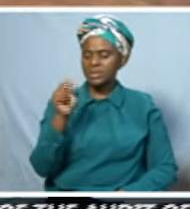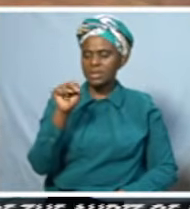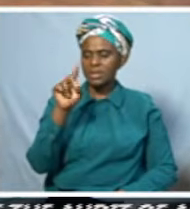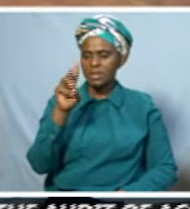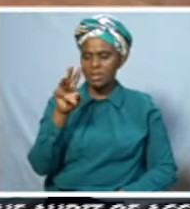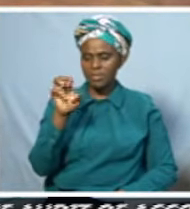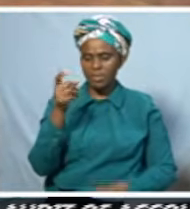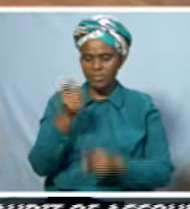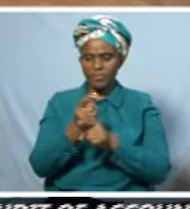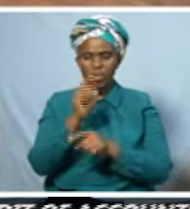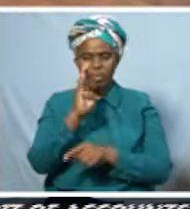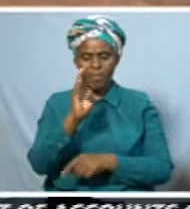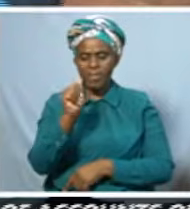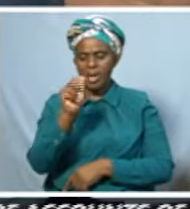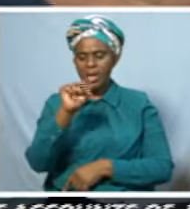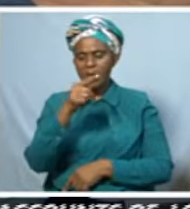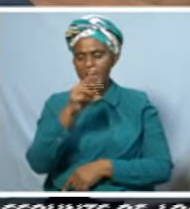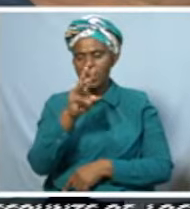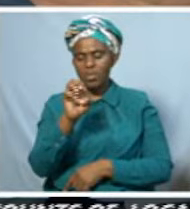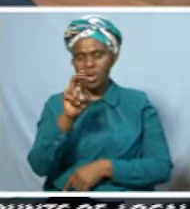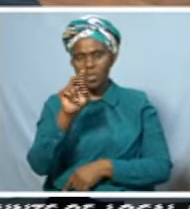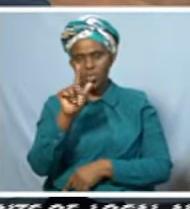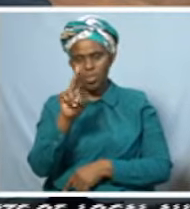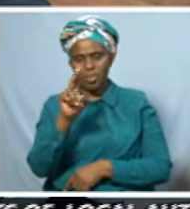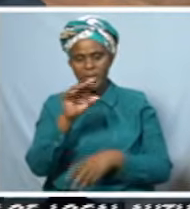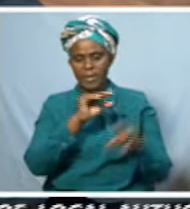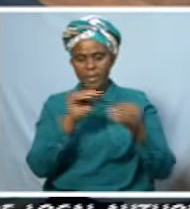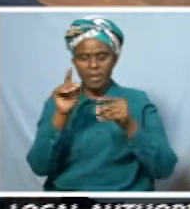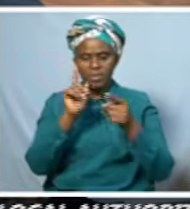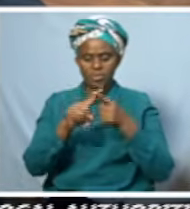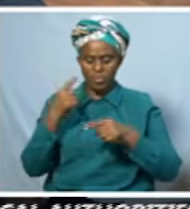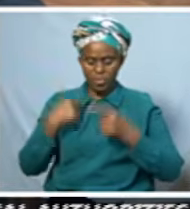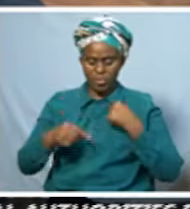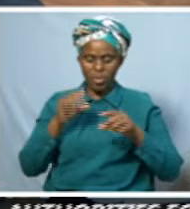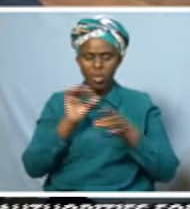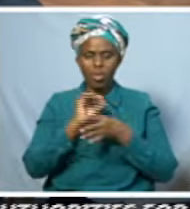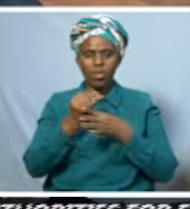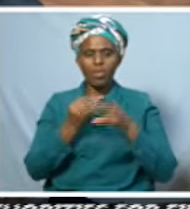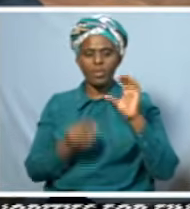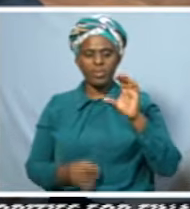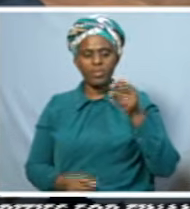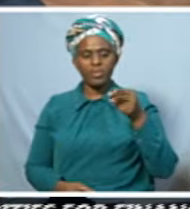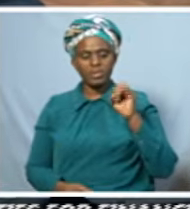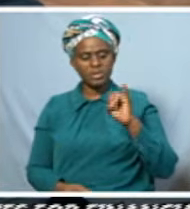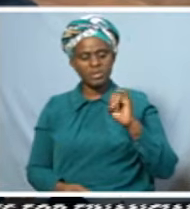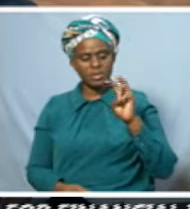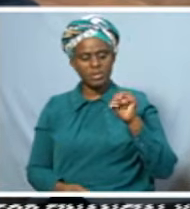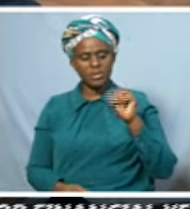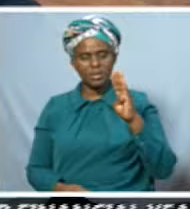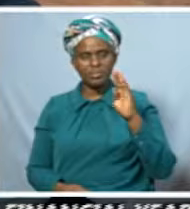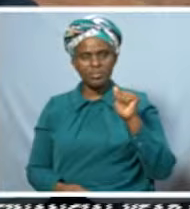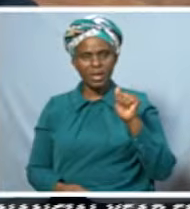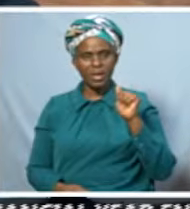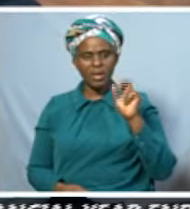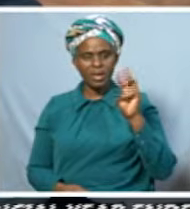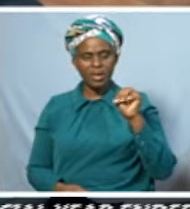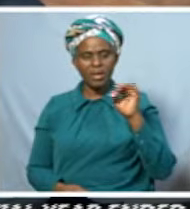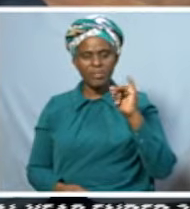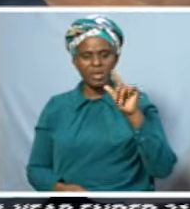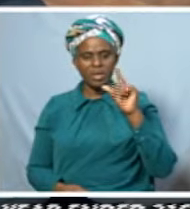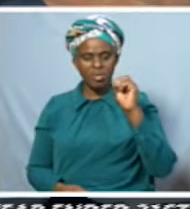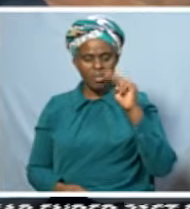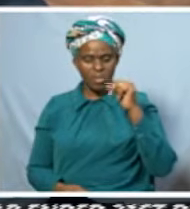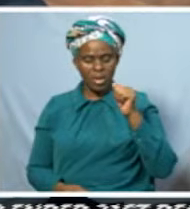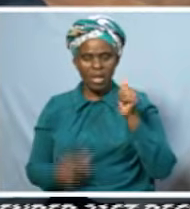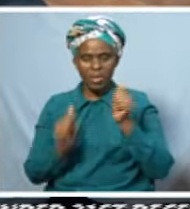from Bangolo has been transferred to Chimfikamfinsa or Chimbamilonga, okay, as the MP, for example, with